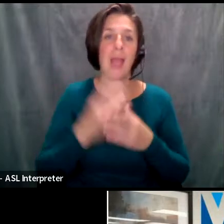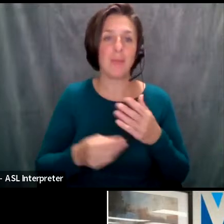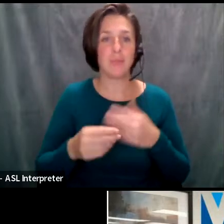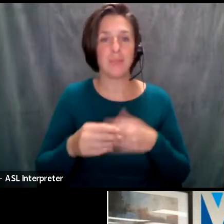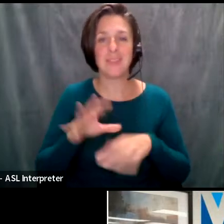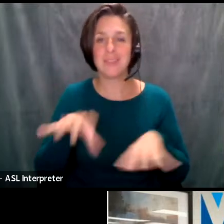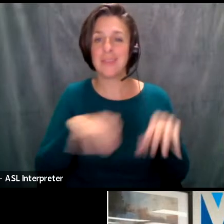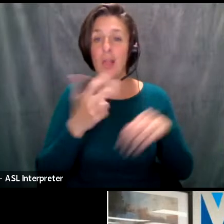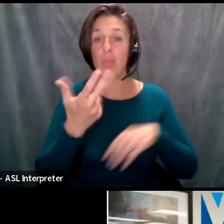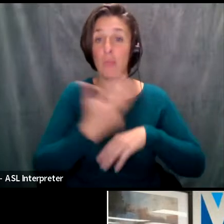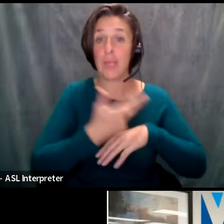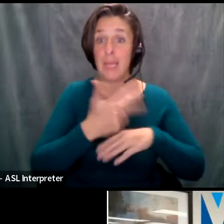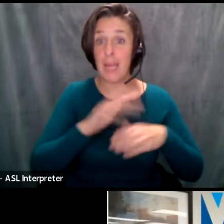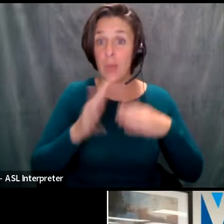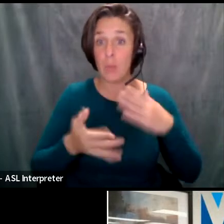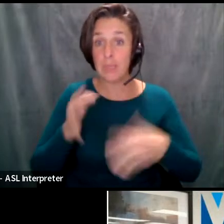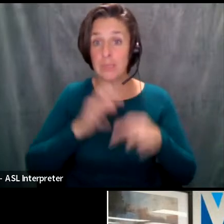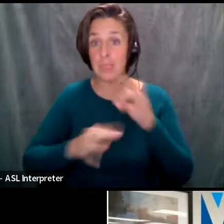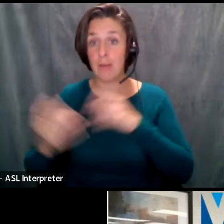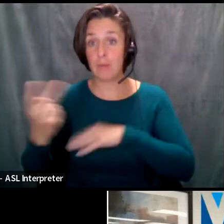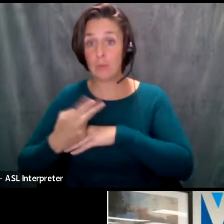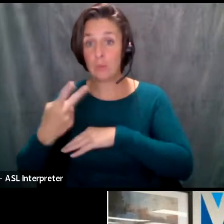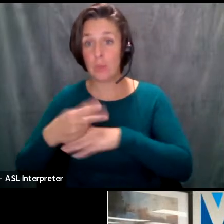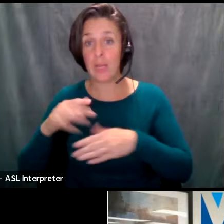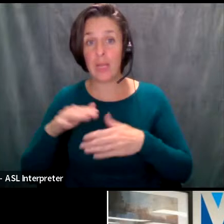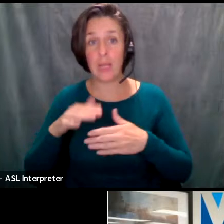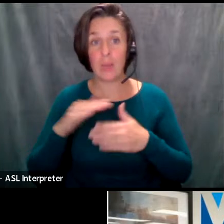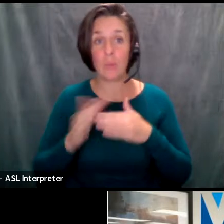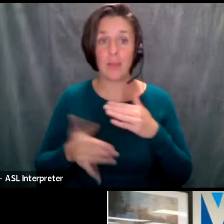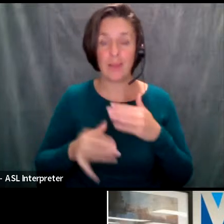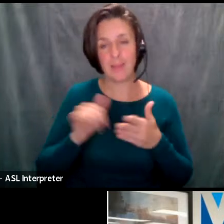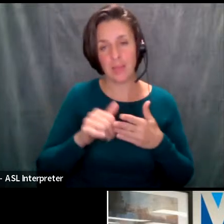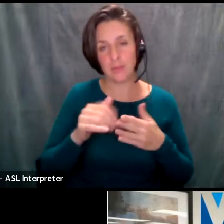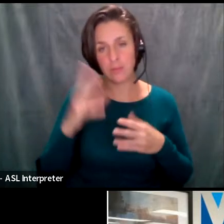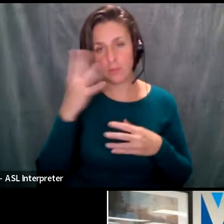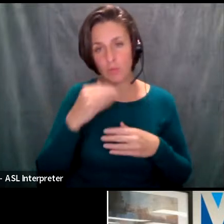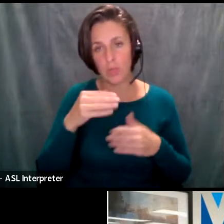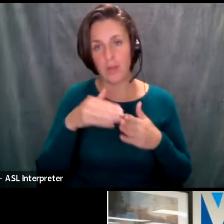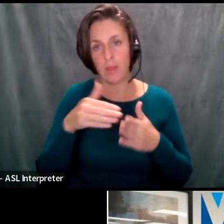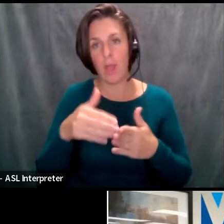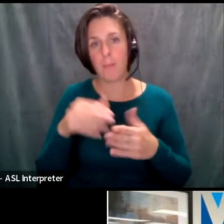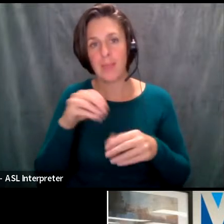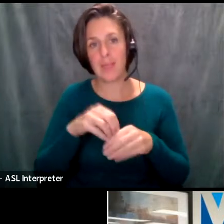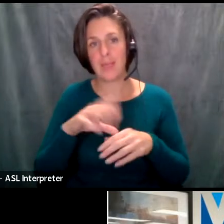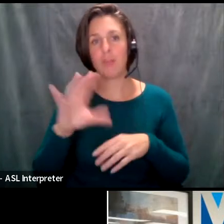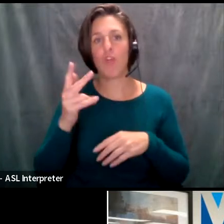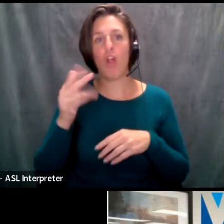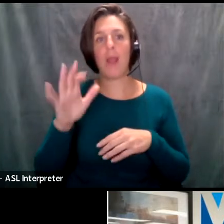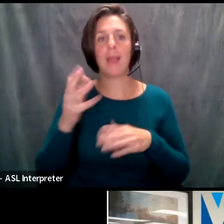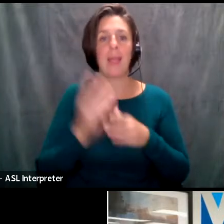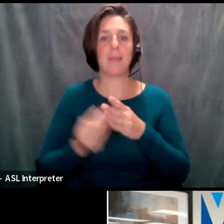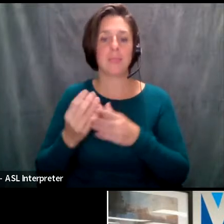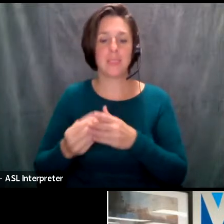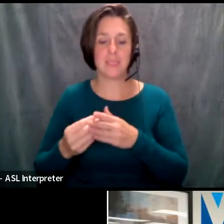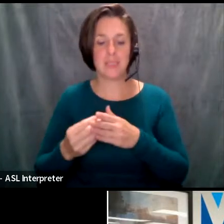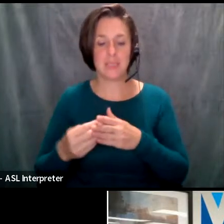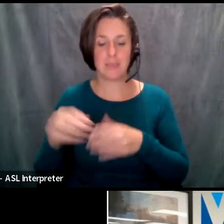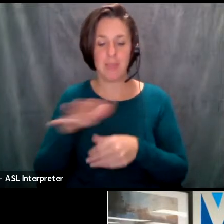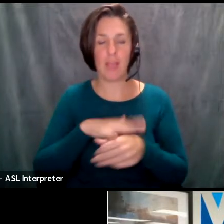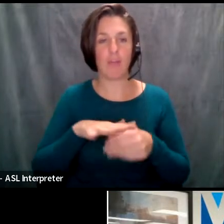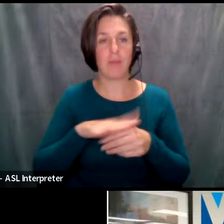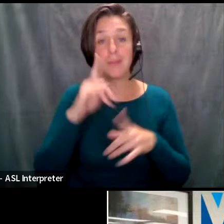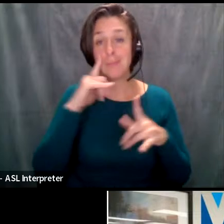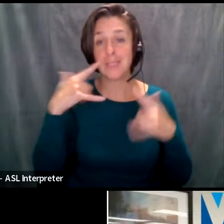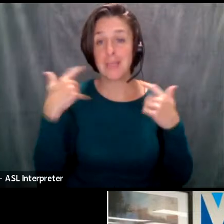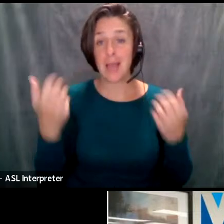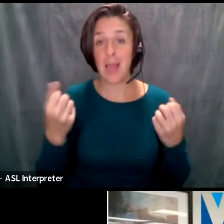Those are pretty common in the chronic absenteeism area. But mental health for